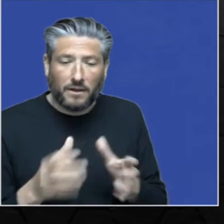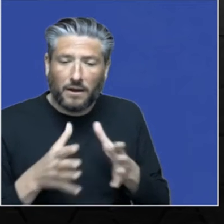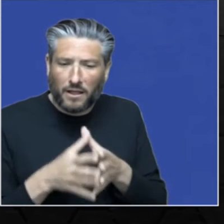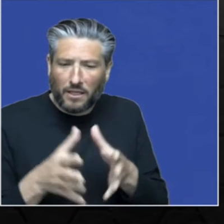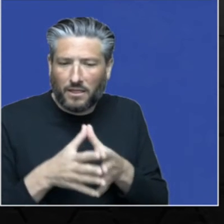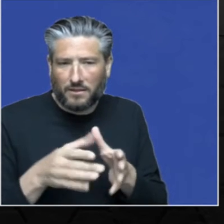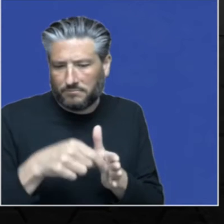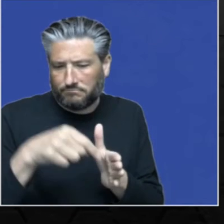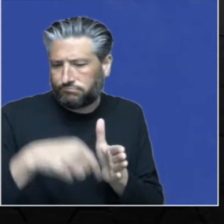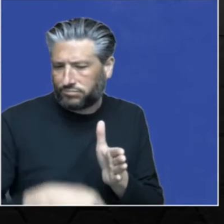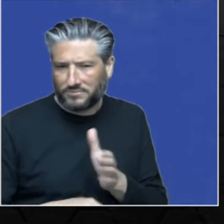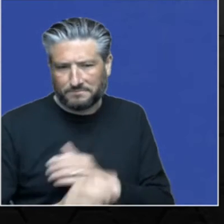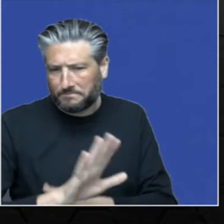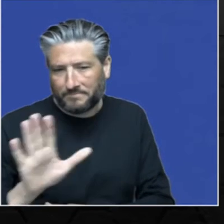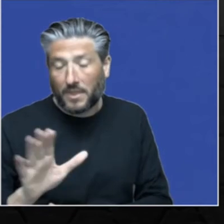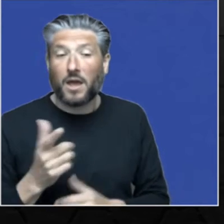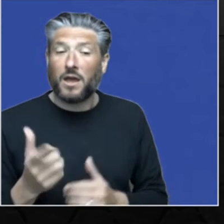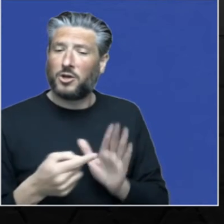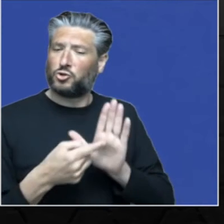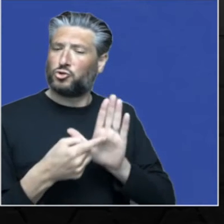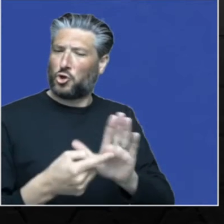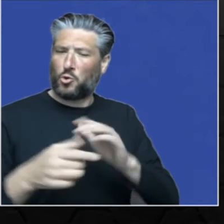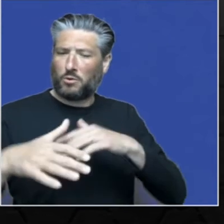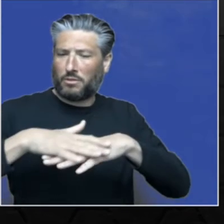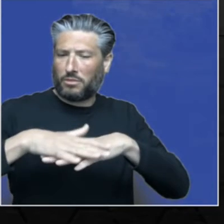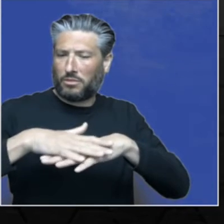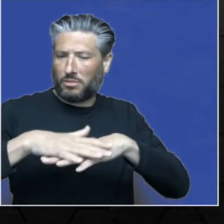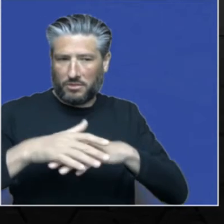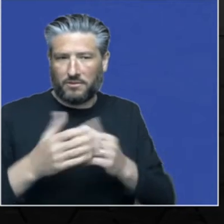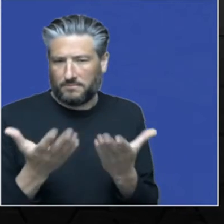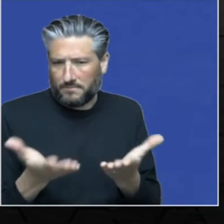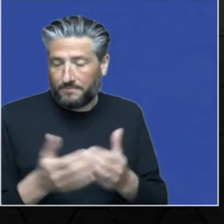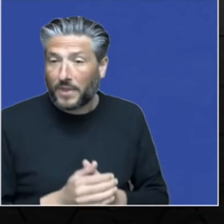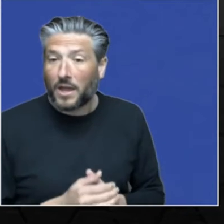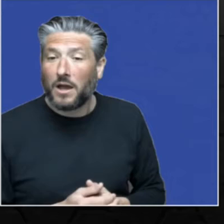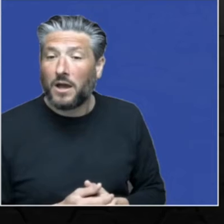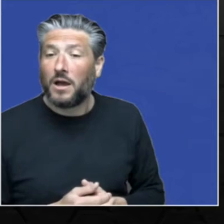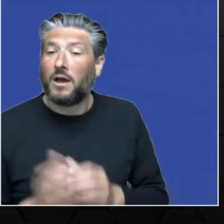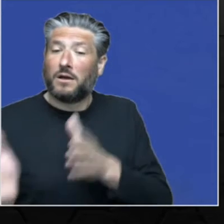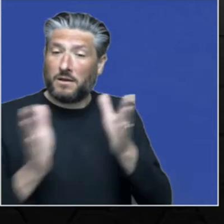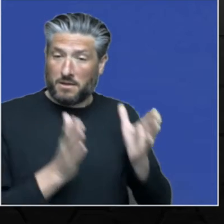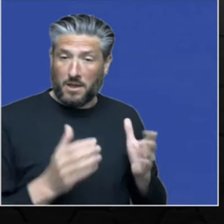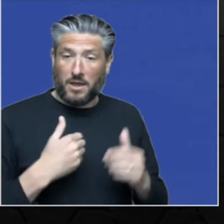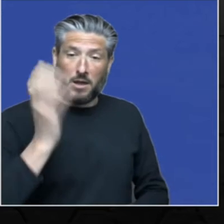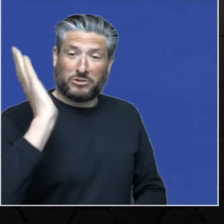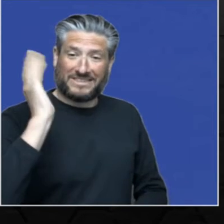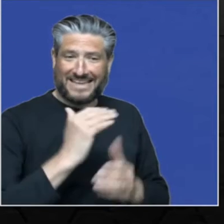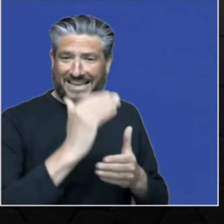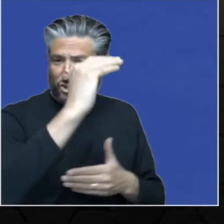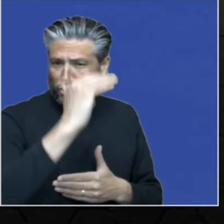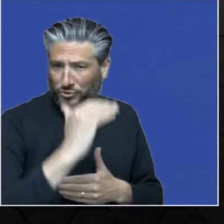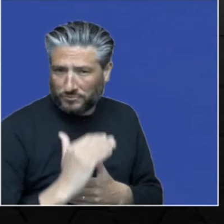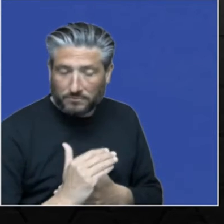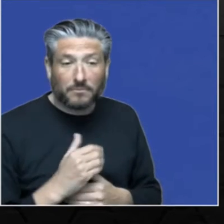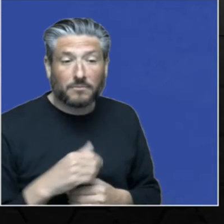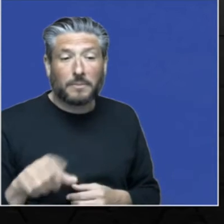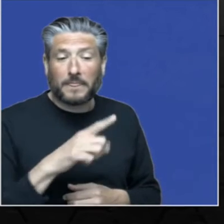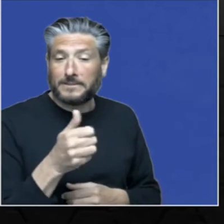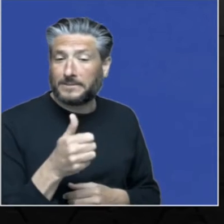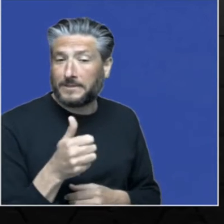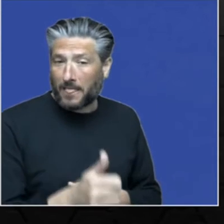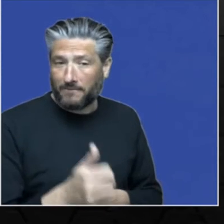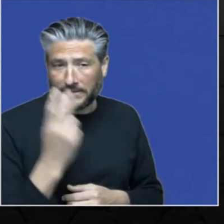works. Getting back to the presentation, here are some resources that you can use if you want to start